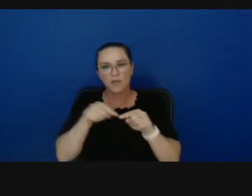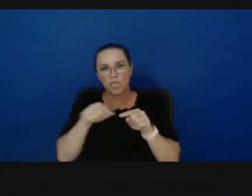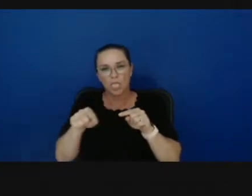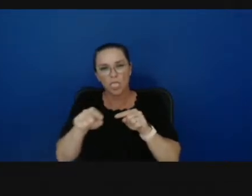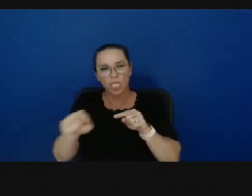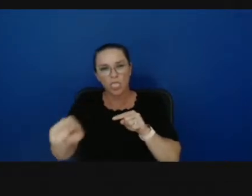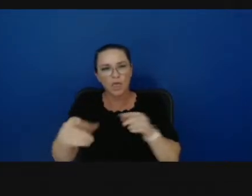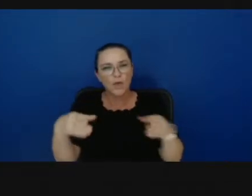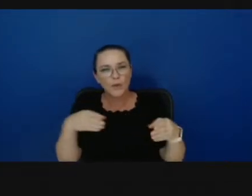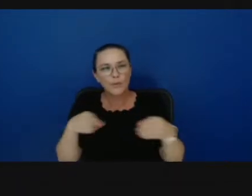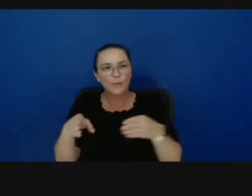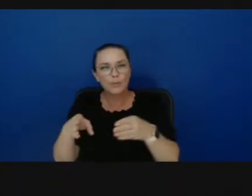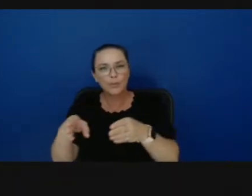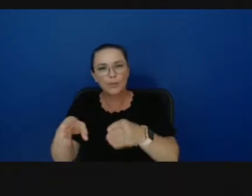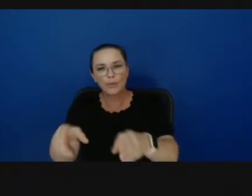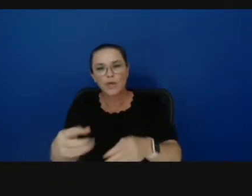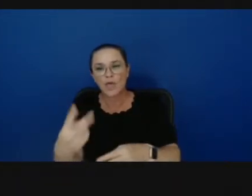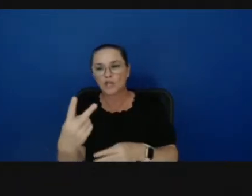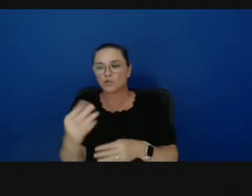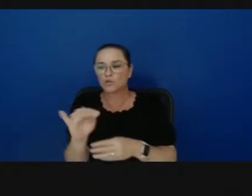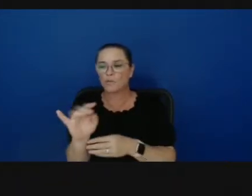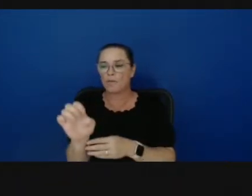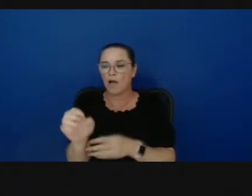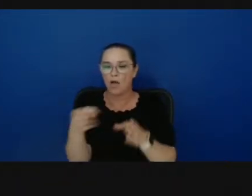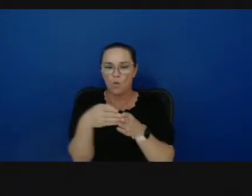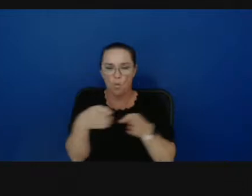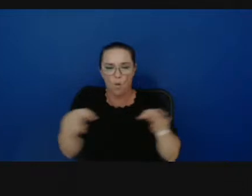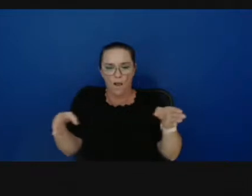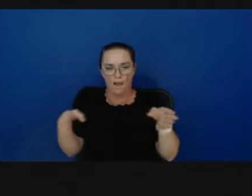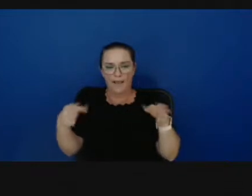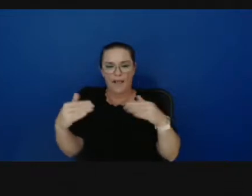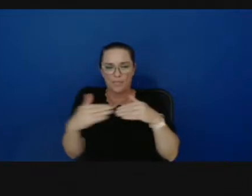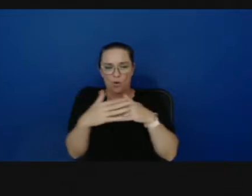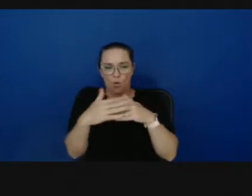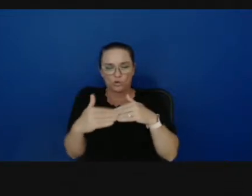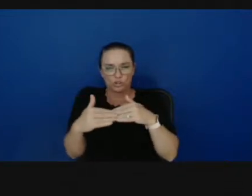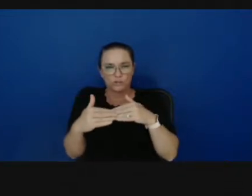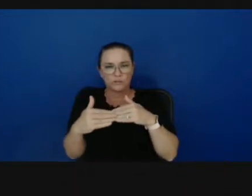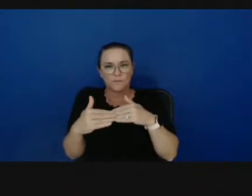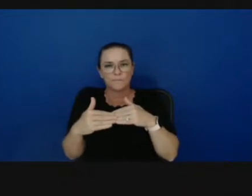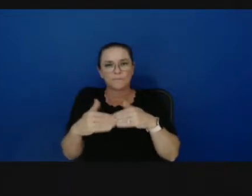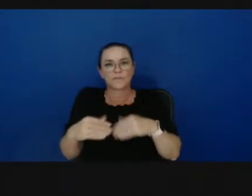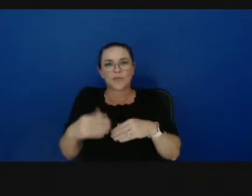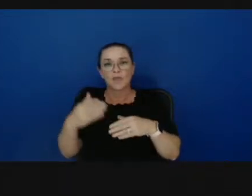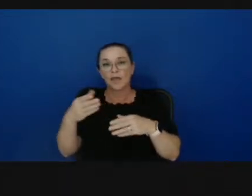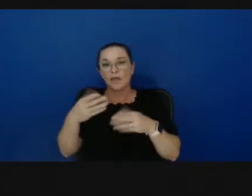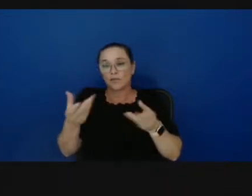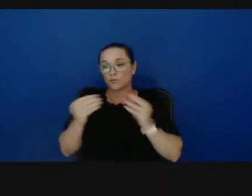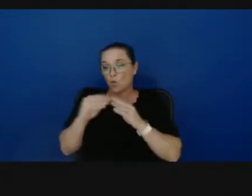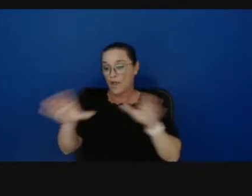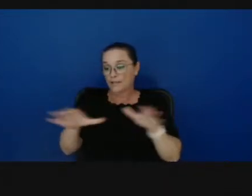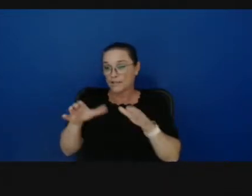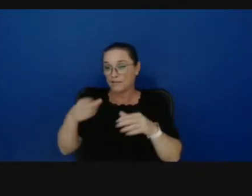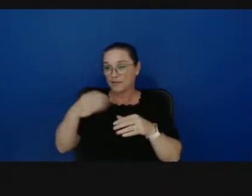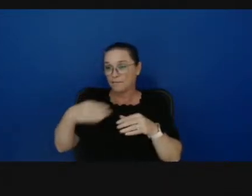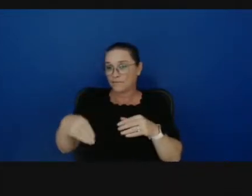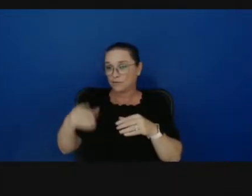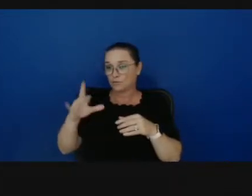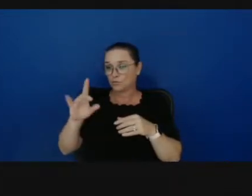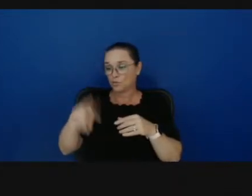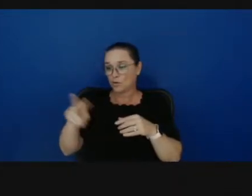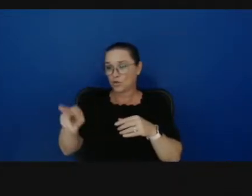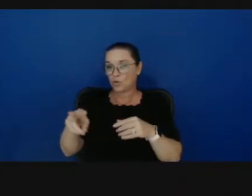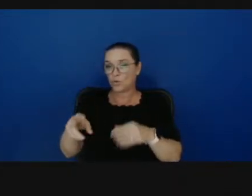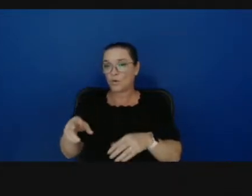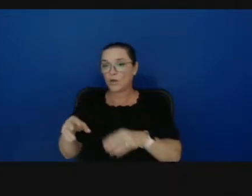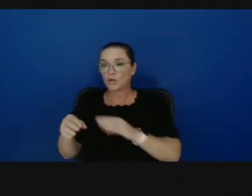this 2-mile wide ocean entry, there's more activity taking place, primarily at Fissure 22. Now, while Fissure 8 is in this